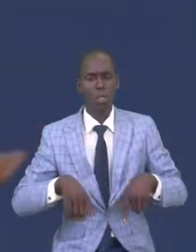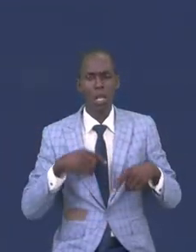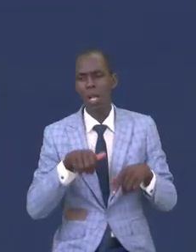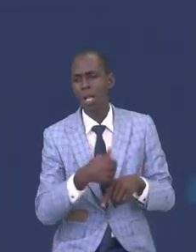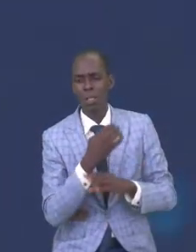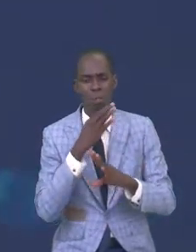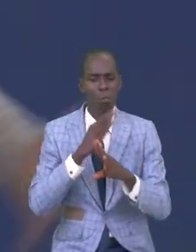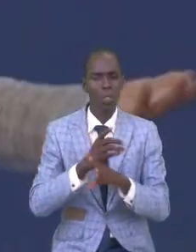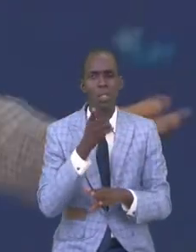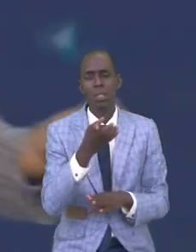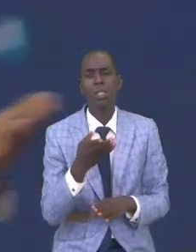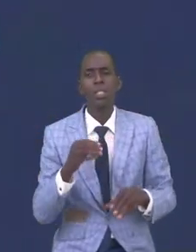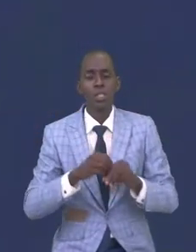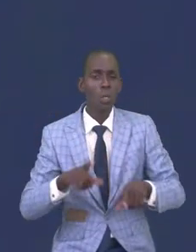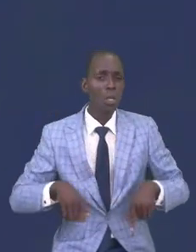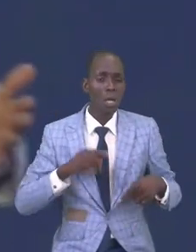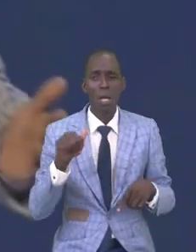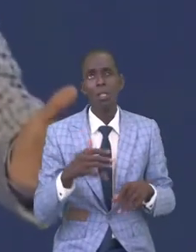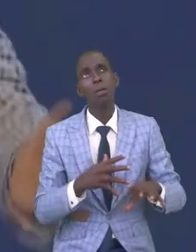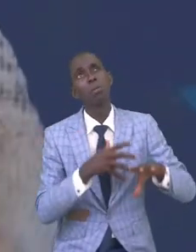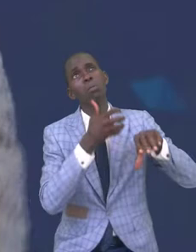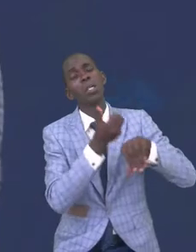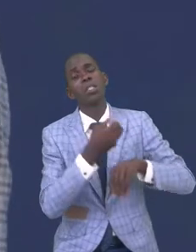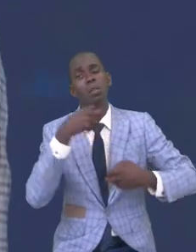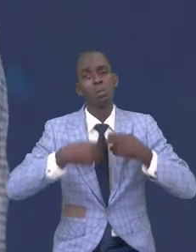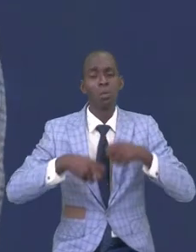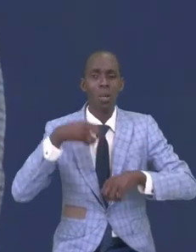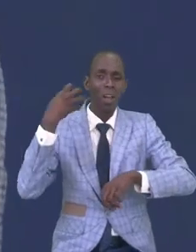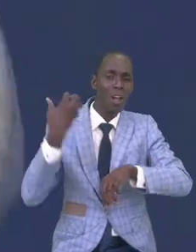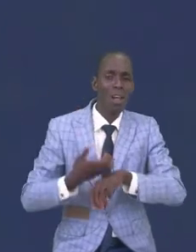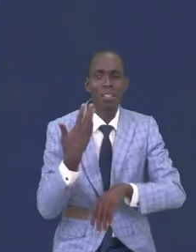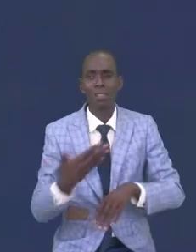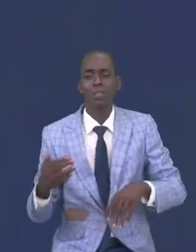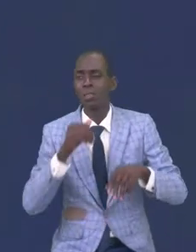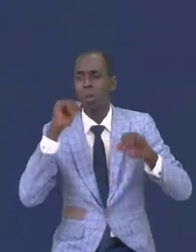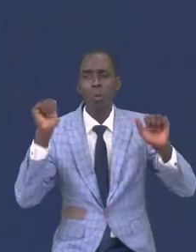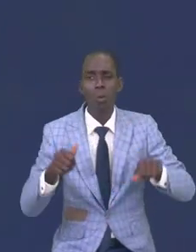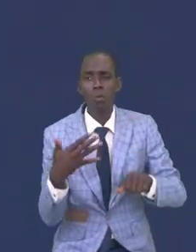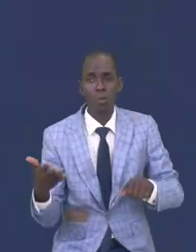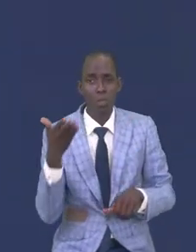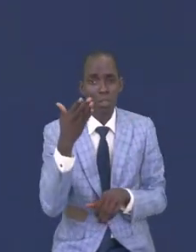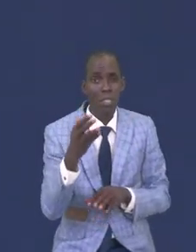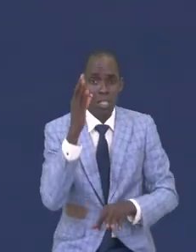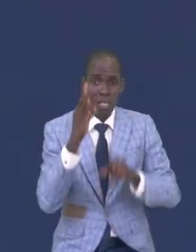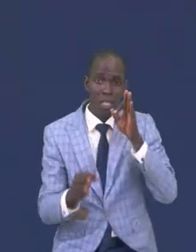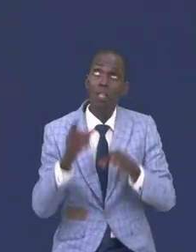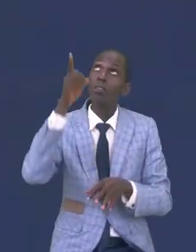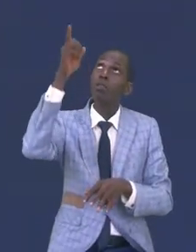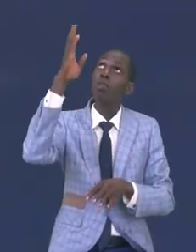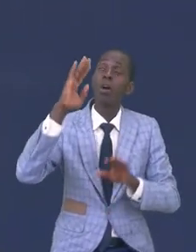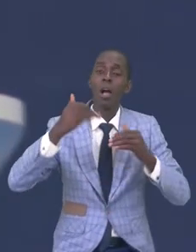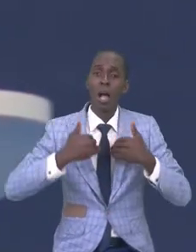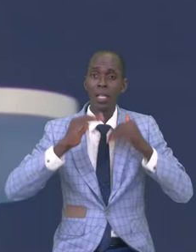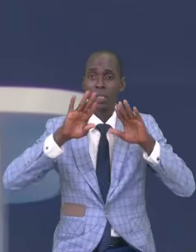any mountain there? In your life, any impossibility there? If God has given the